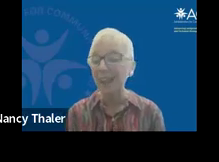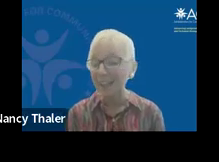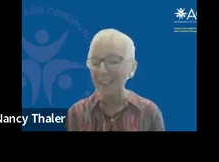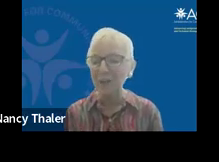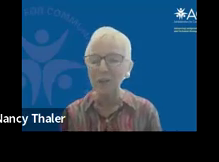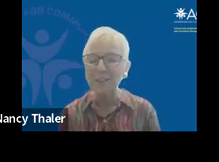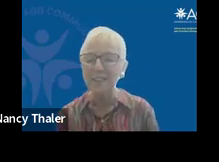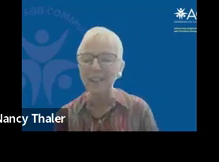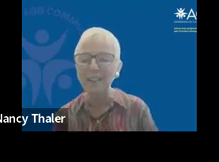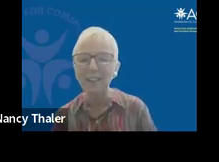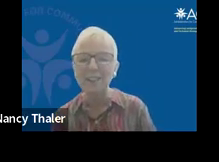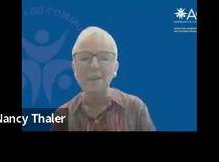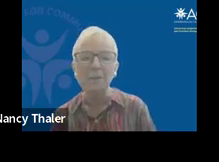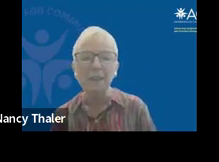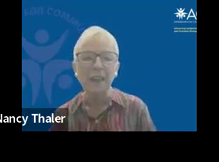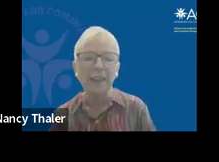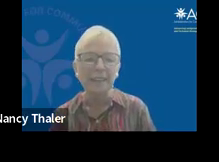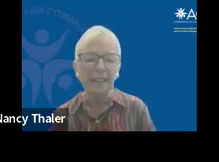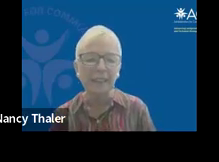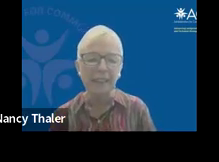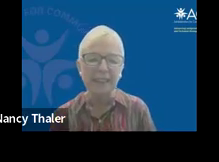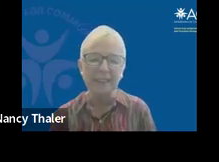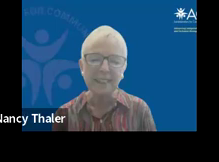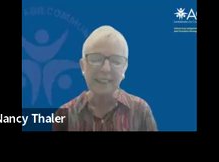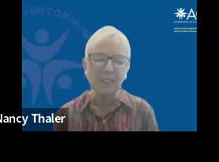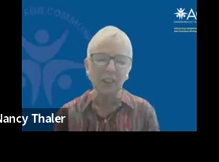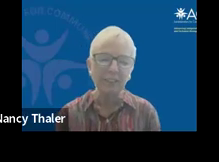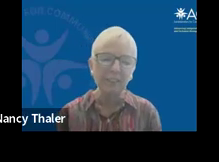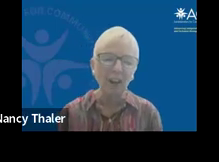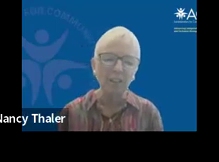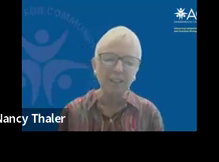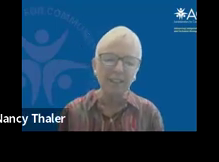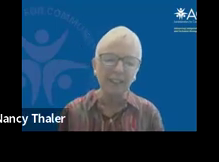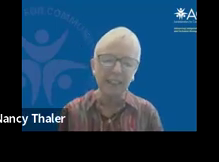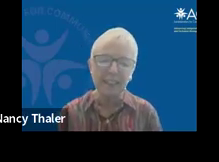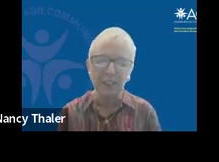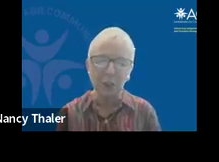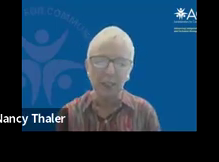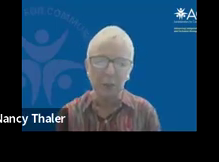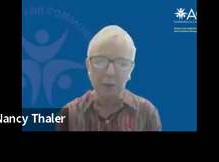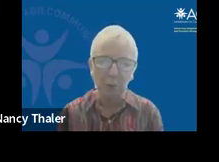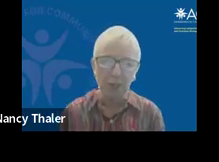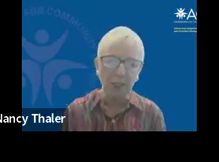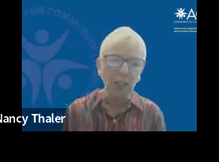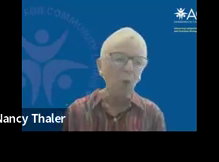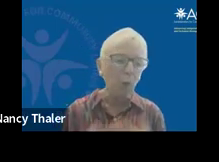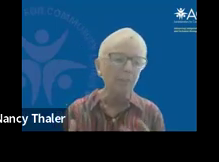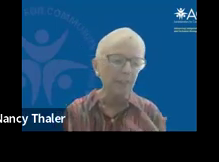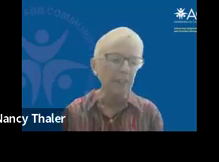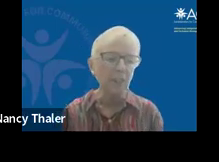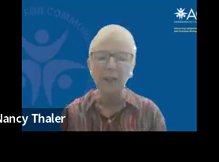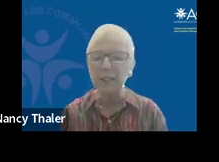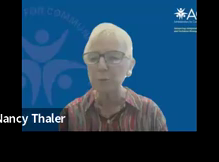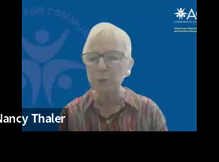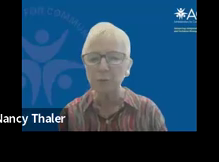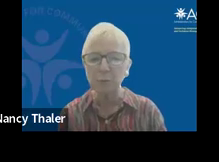then the last thing I want to say is that NACD and NICL are involved in ACL's grassroots project. We're